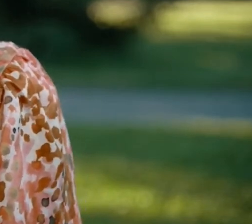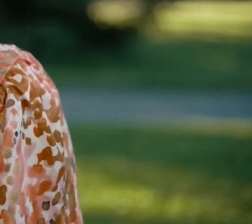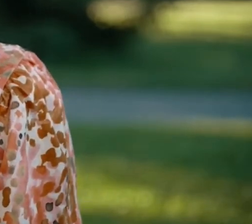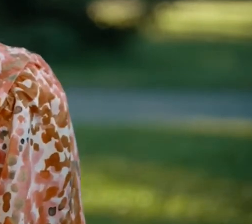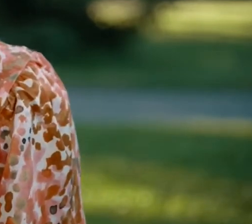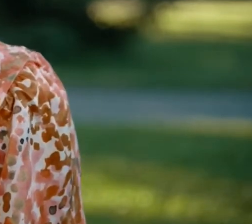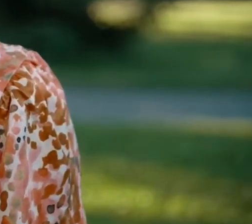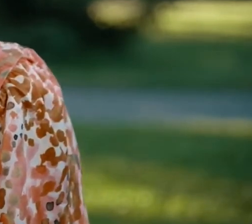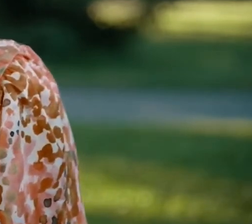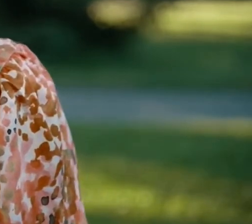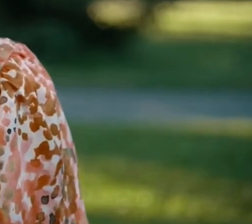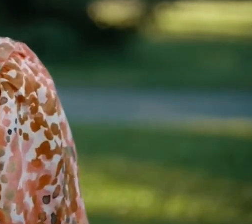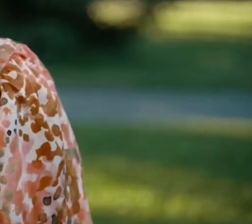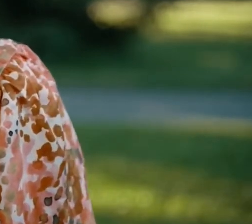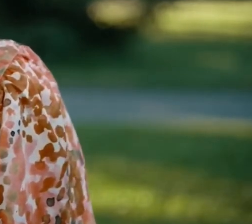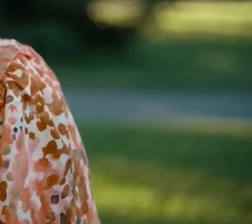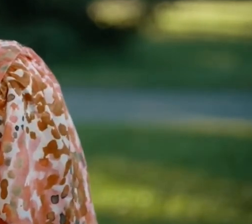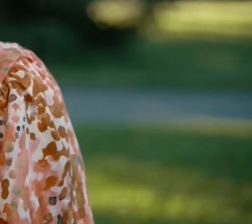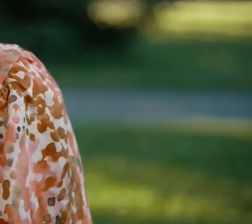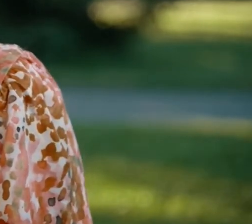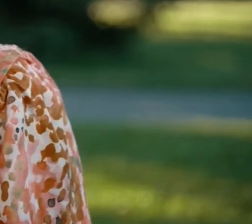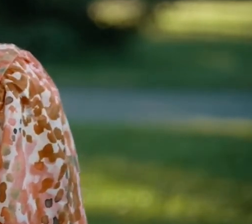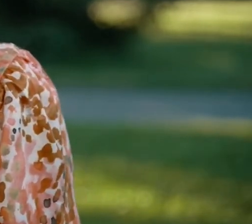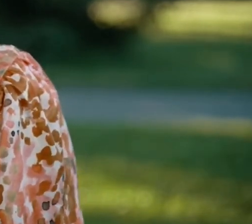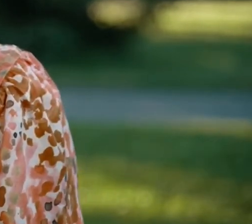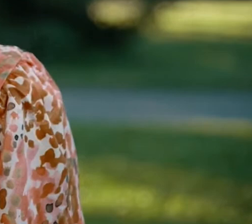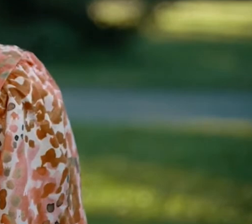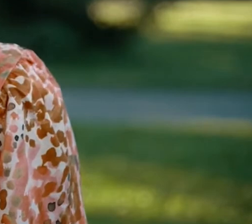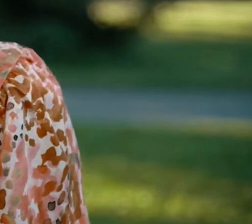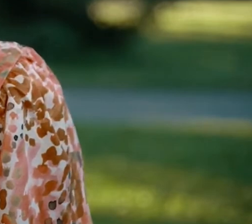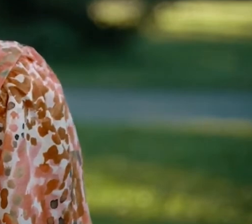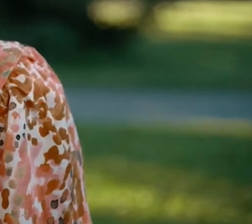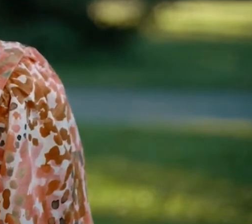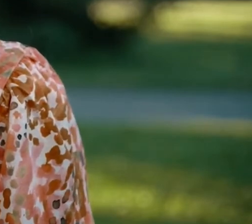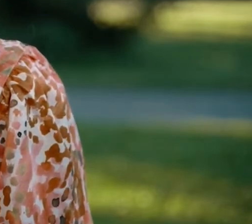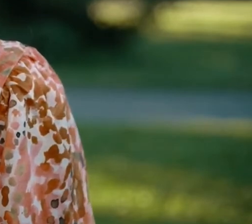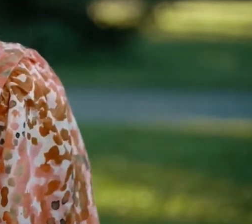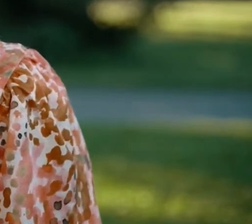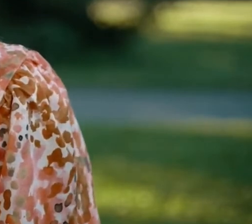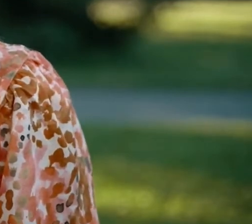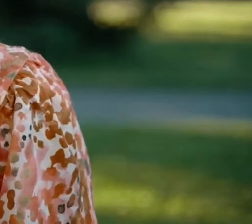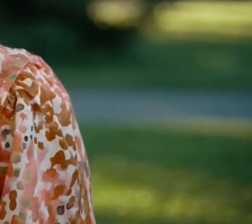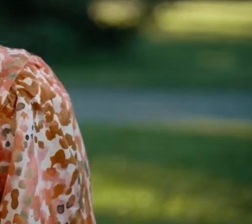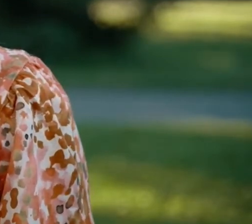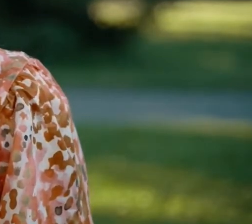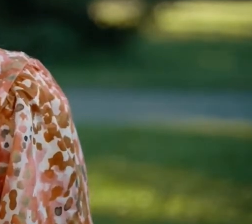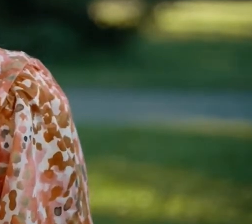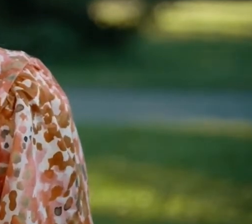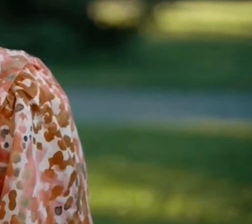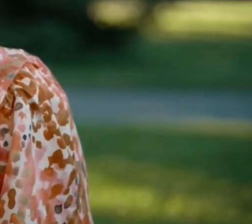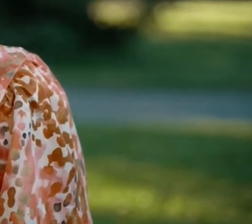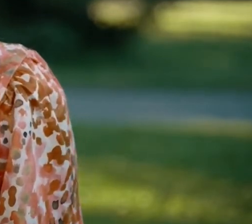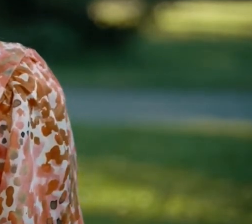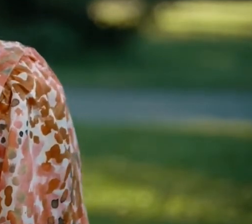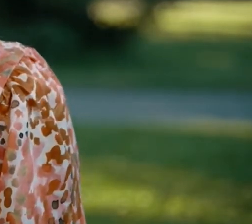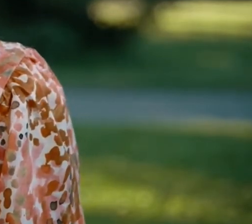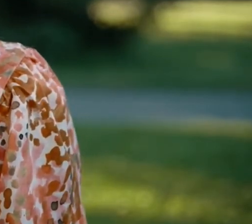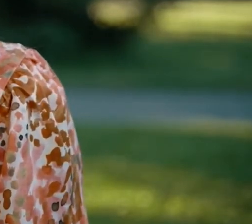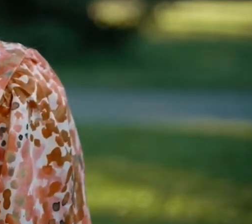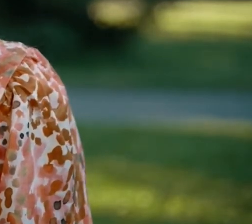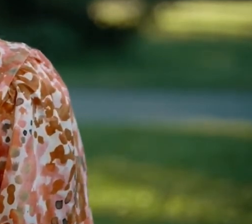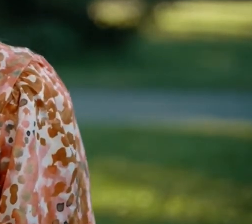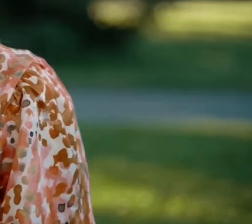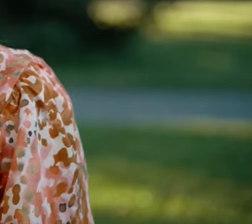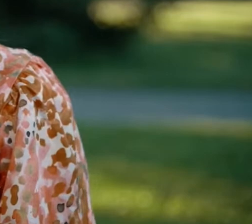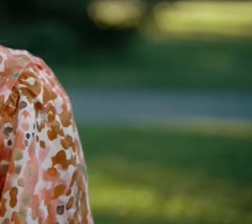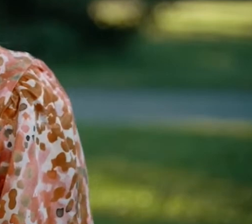are the main tools in putting the global biodiversity framework into practice and to boost implementation. At the same